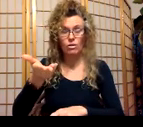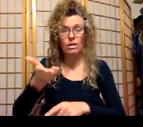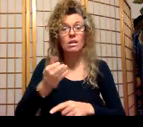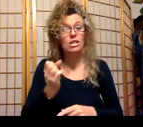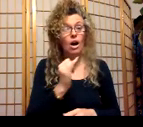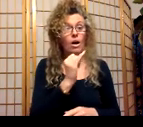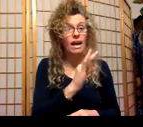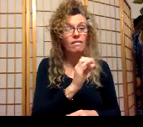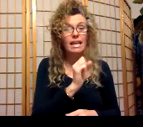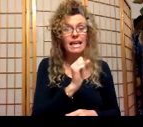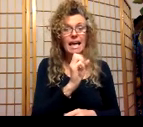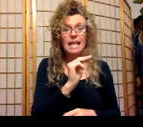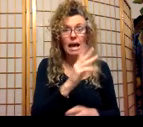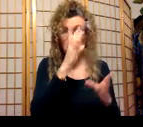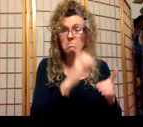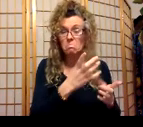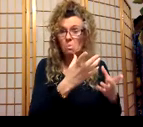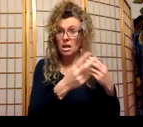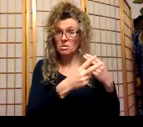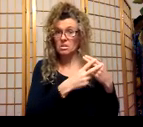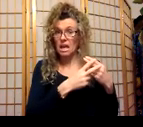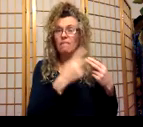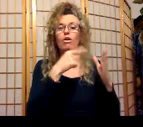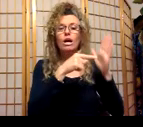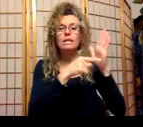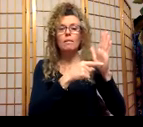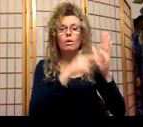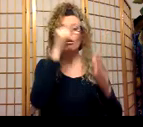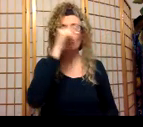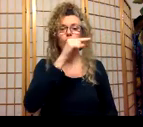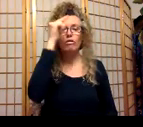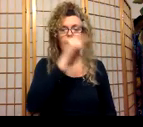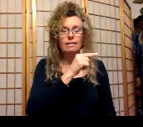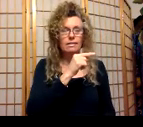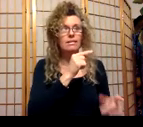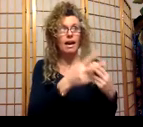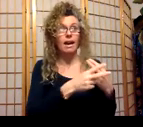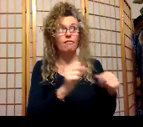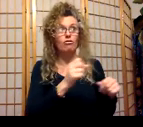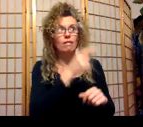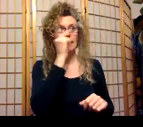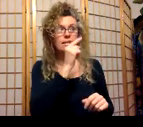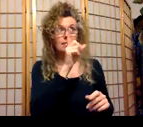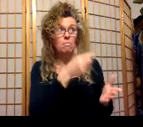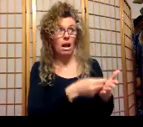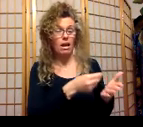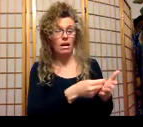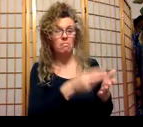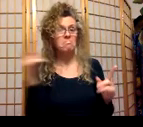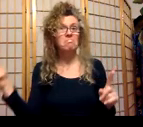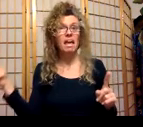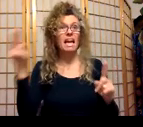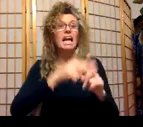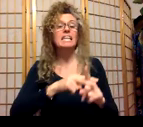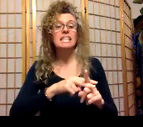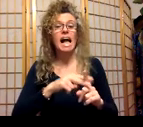So if ESM decides it wants to save, for example, Greece, and they need money, they can assign Germany,